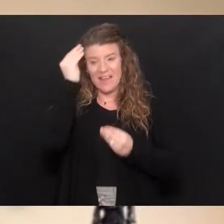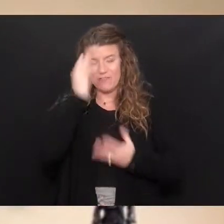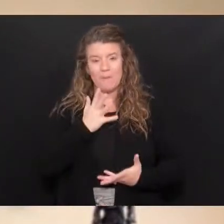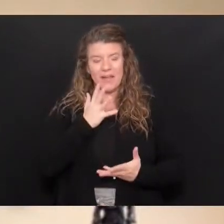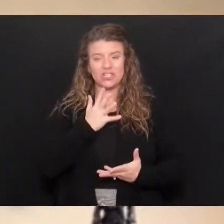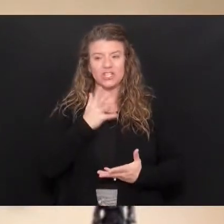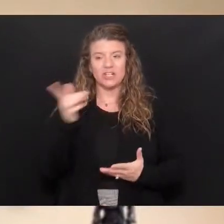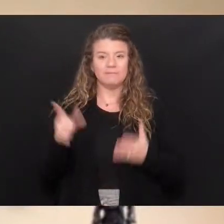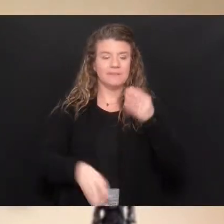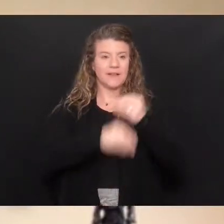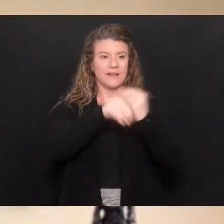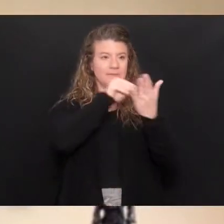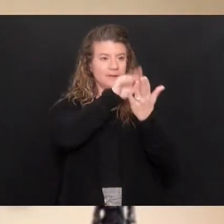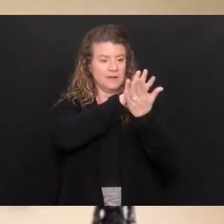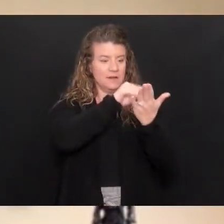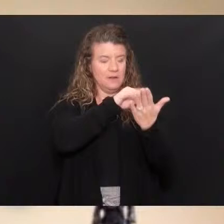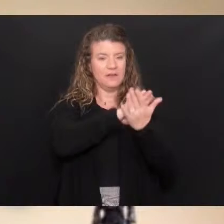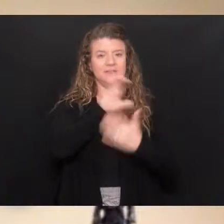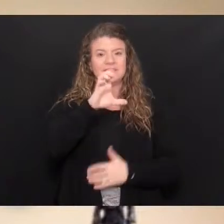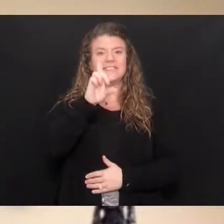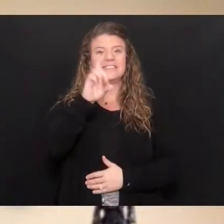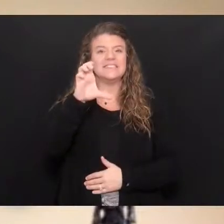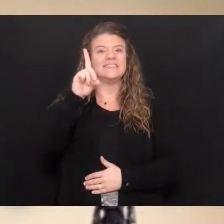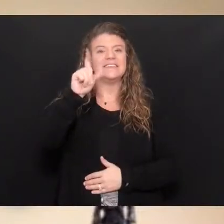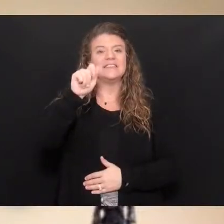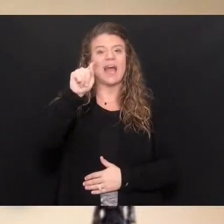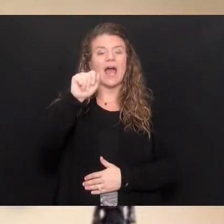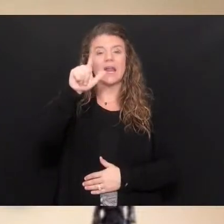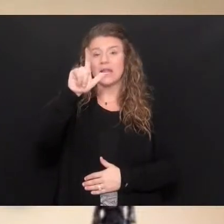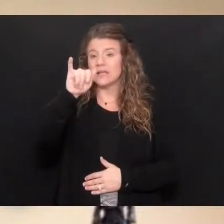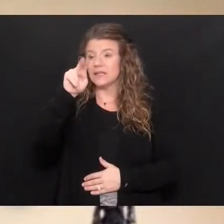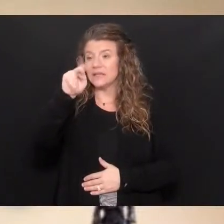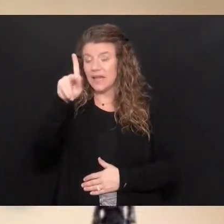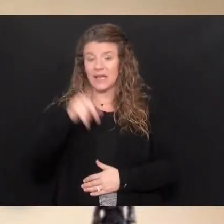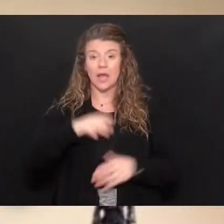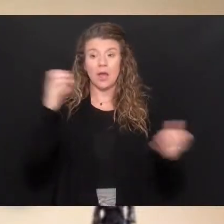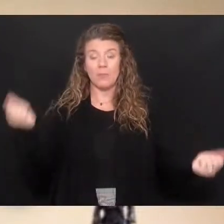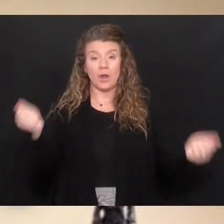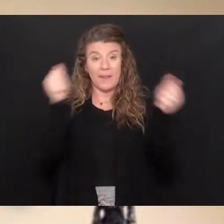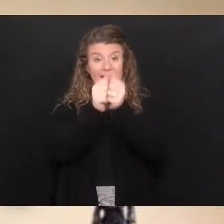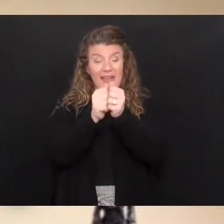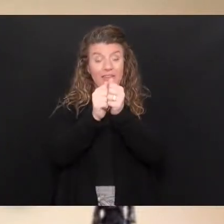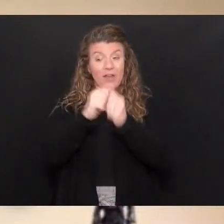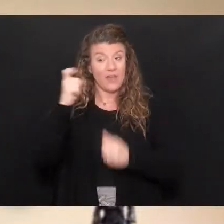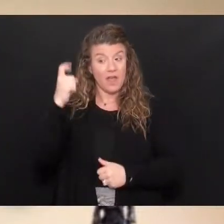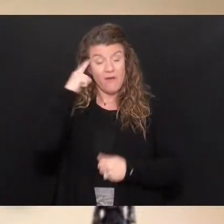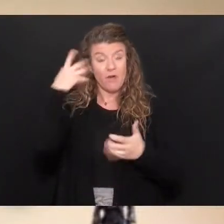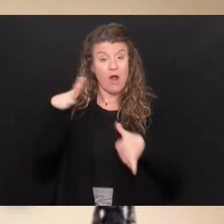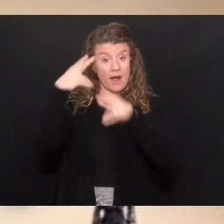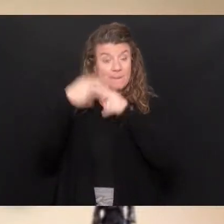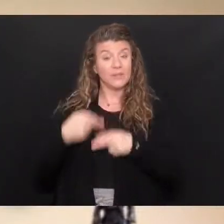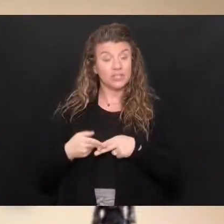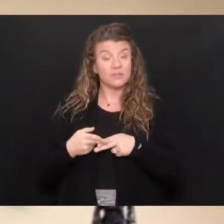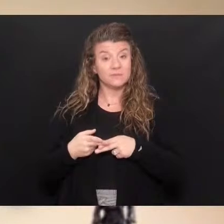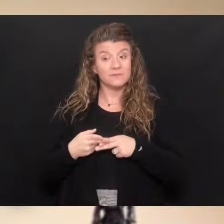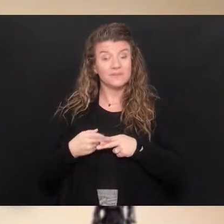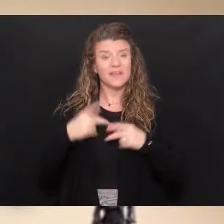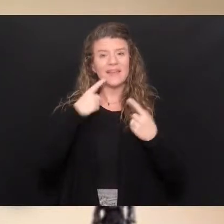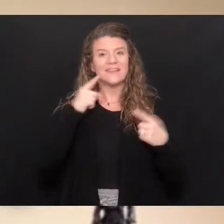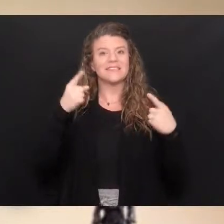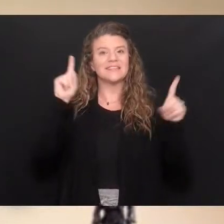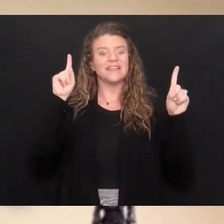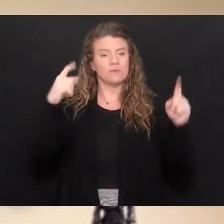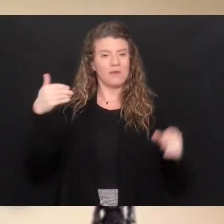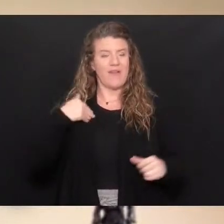what's referred to as the CDC data lake. Pulling that together, the governor's pointed out to you the success